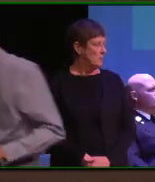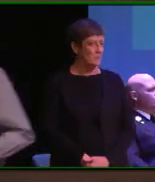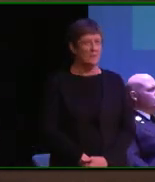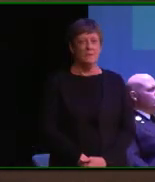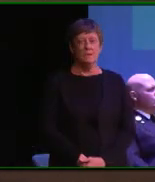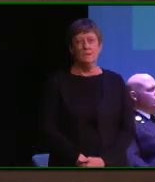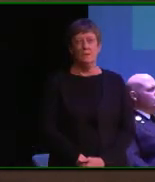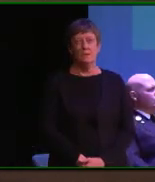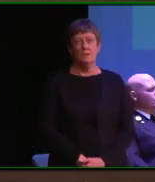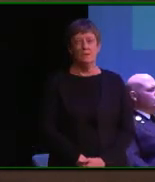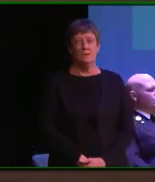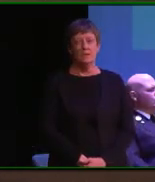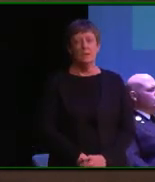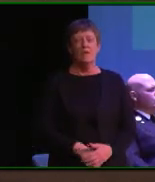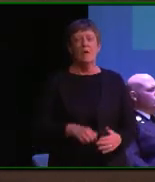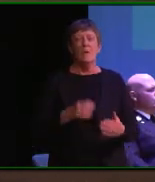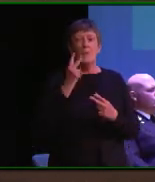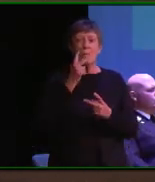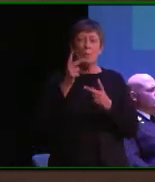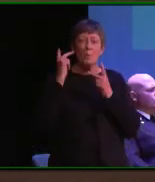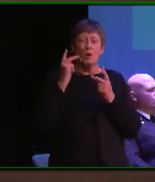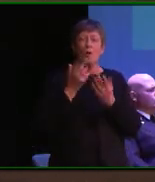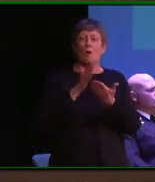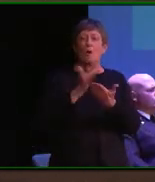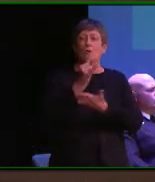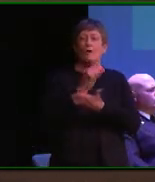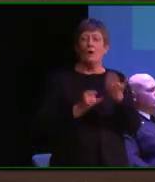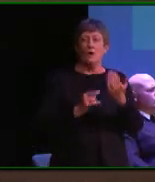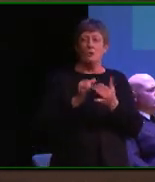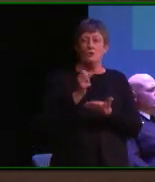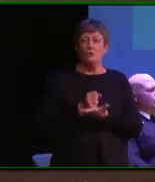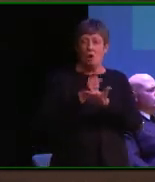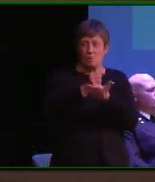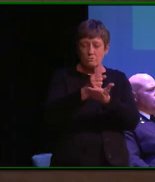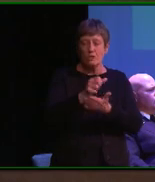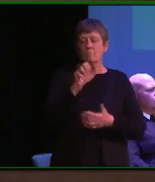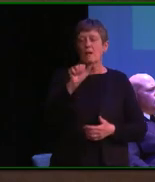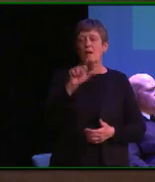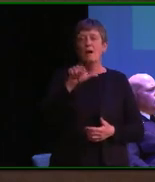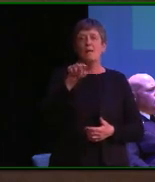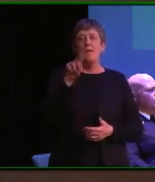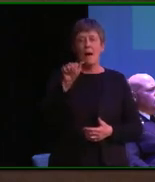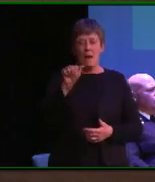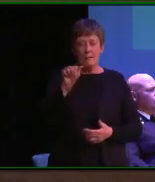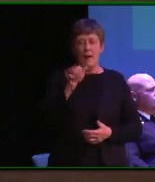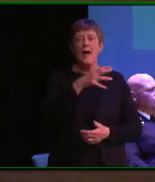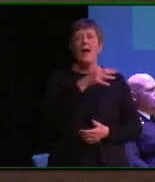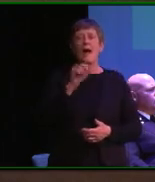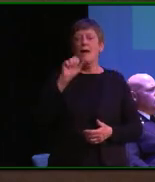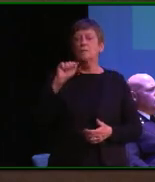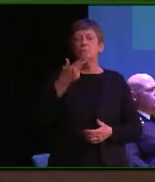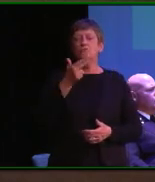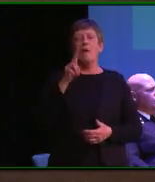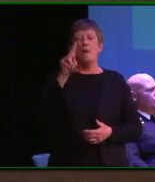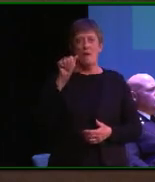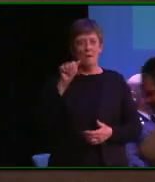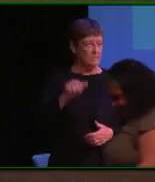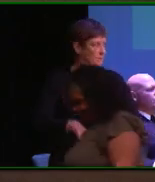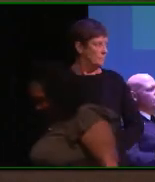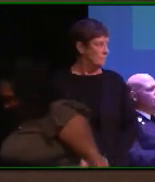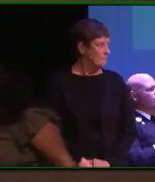The Nick Grossi Memorial Culinary Arts Scholarship goes to Alana Robitali and Shaina Davidson.